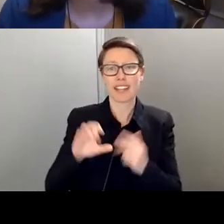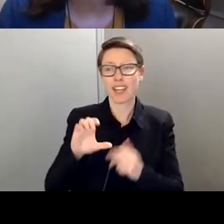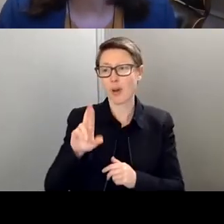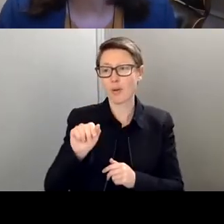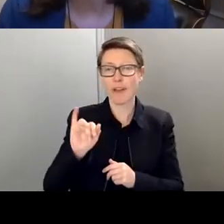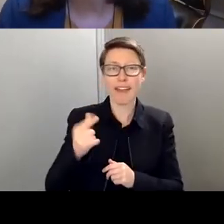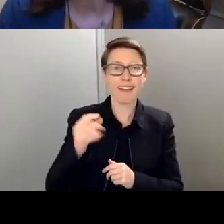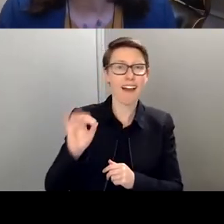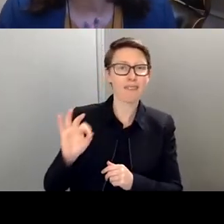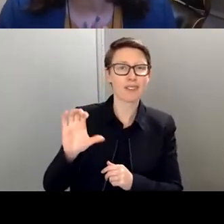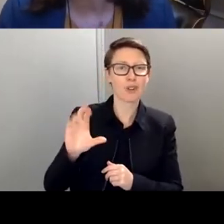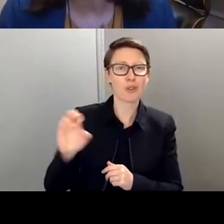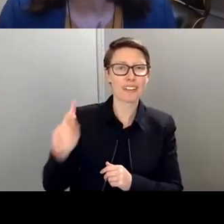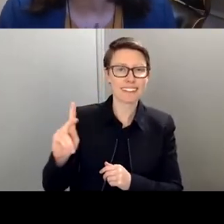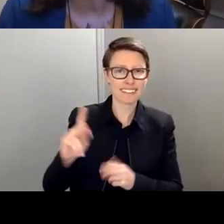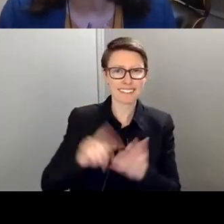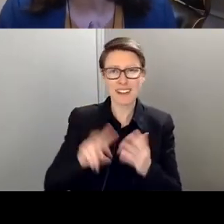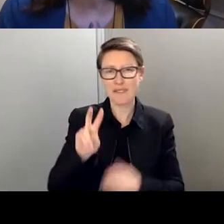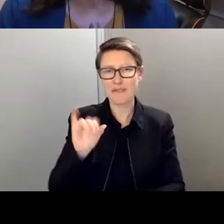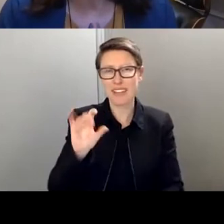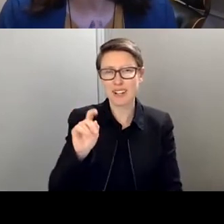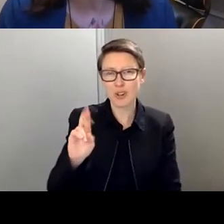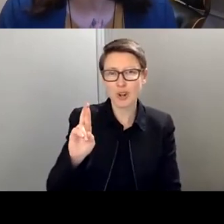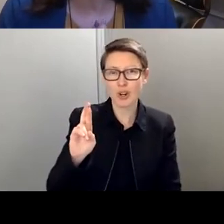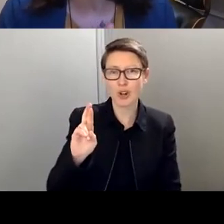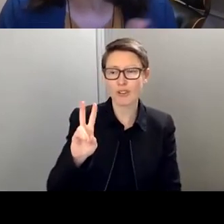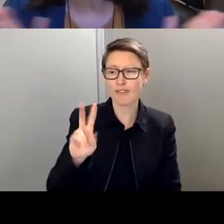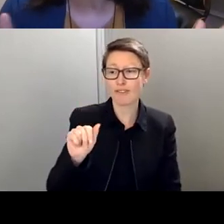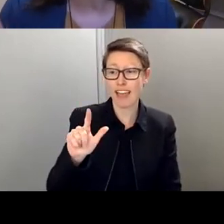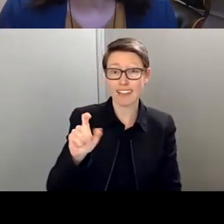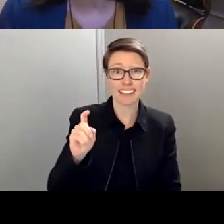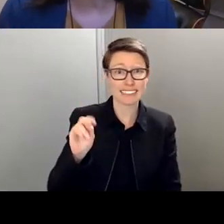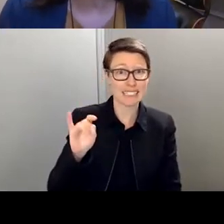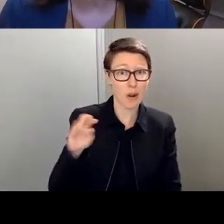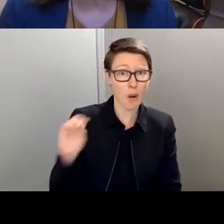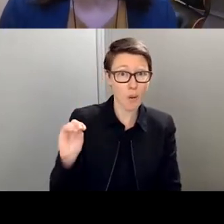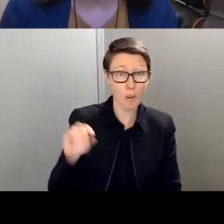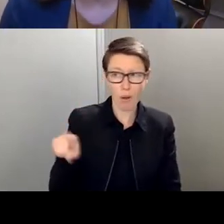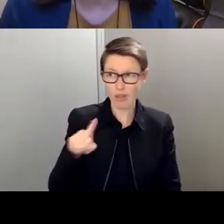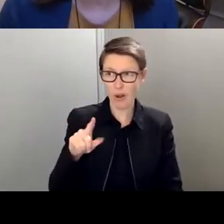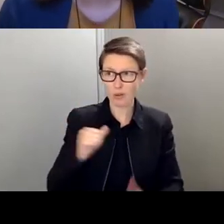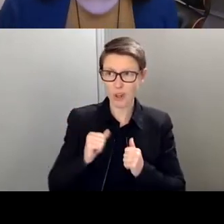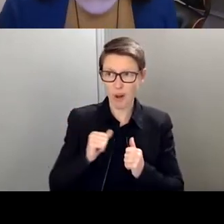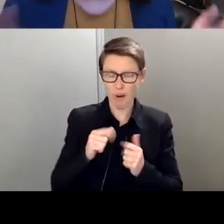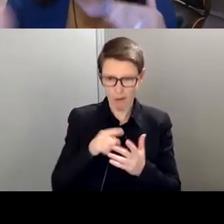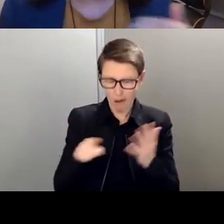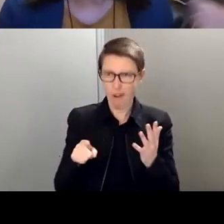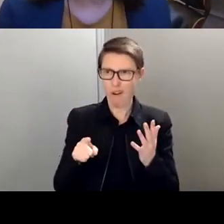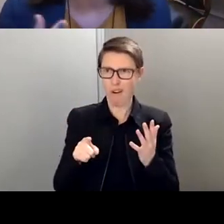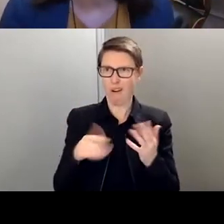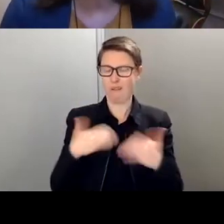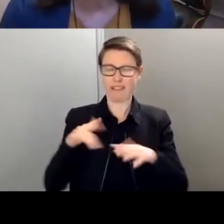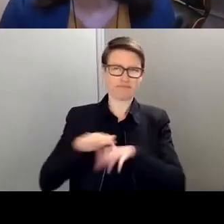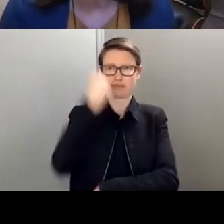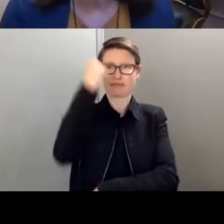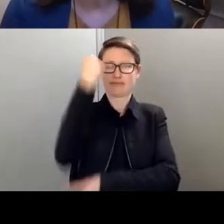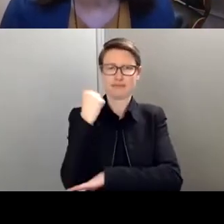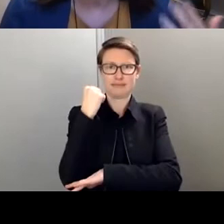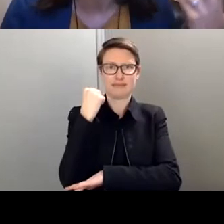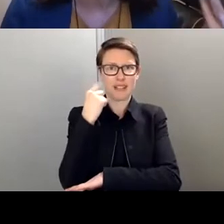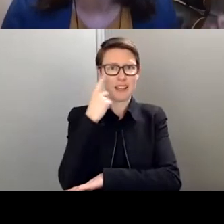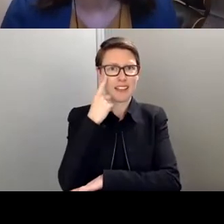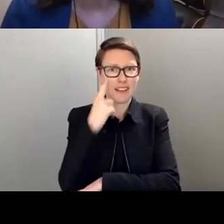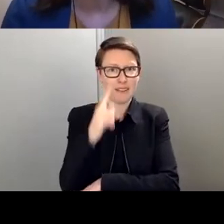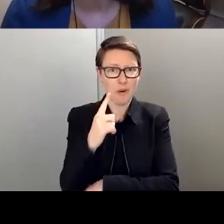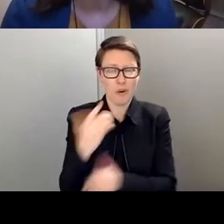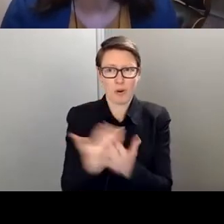Victor and Valentino, and I see these shows that broke a lot of barriers for other people coming up behind them. And